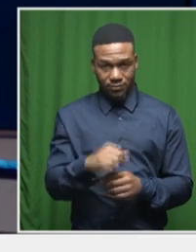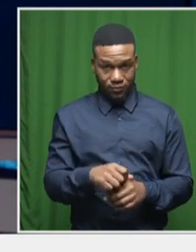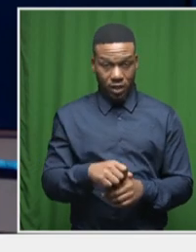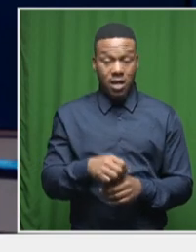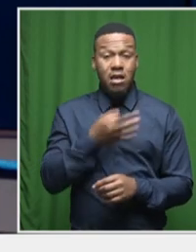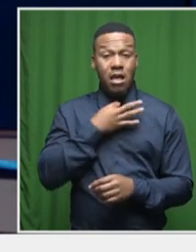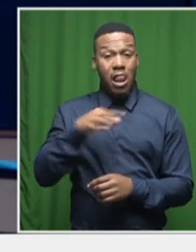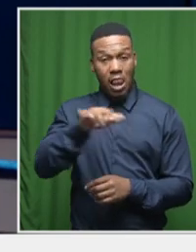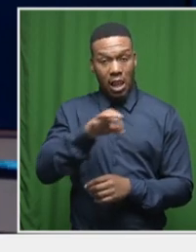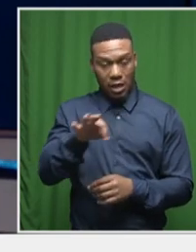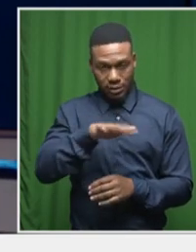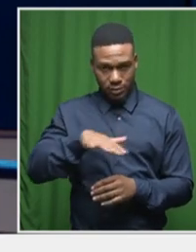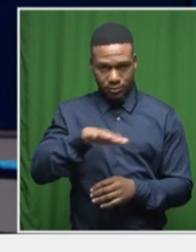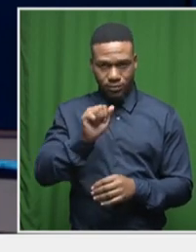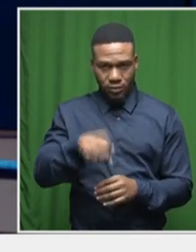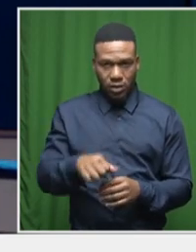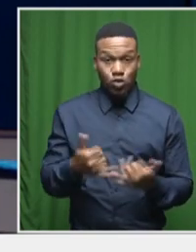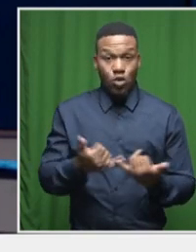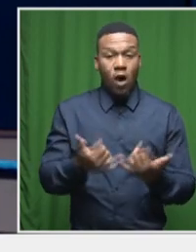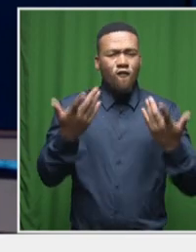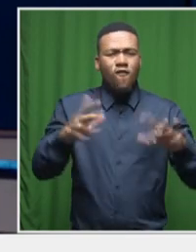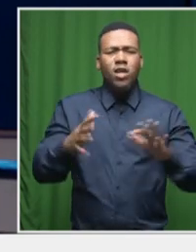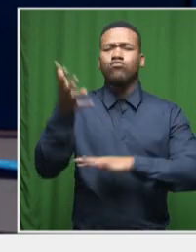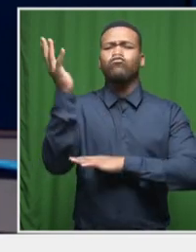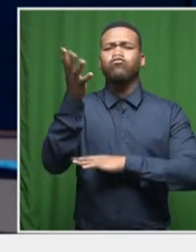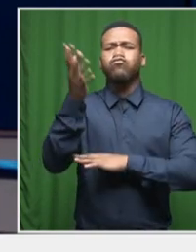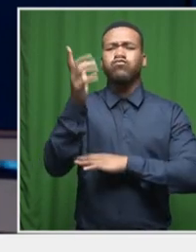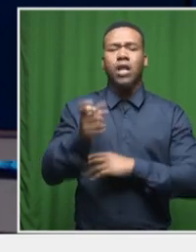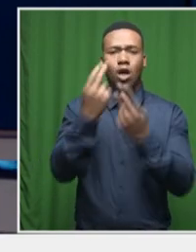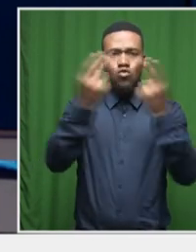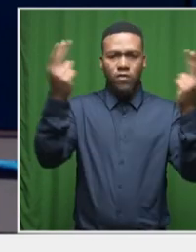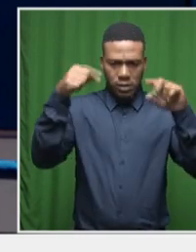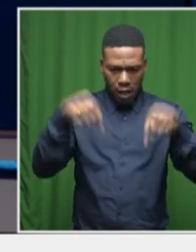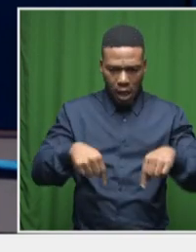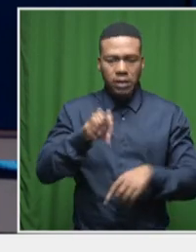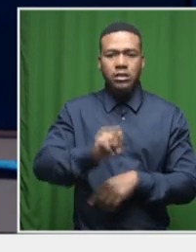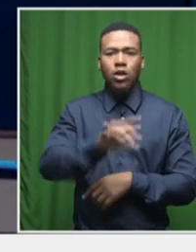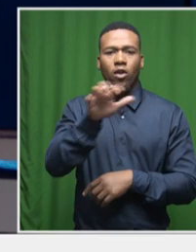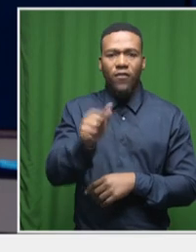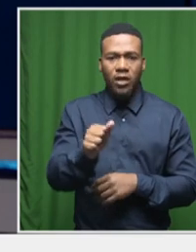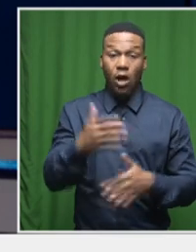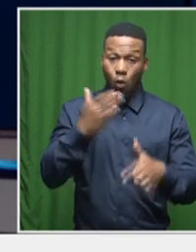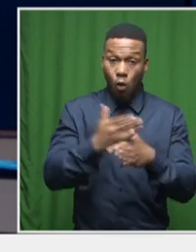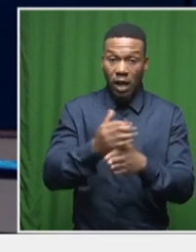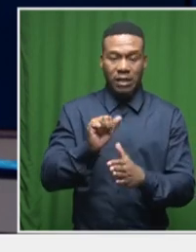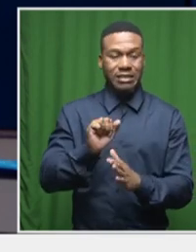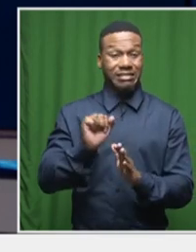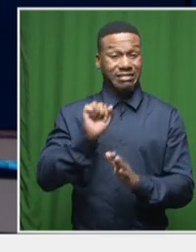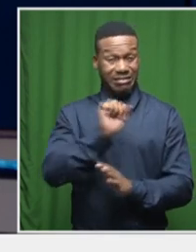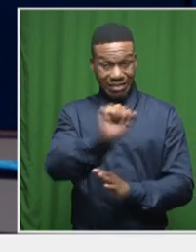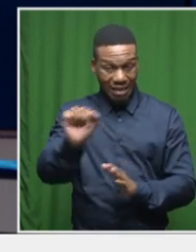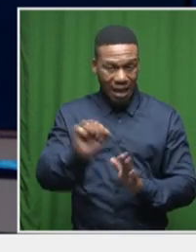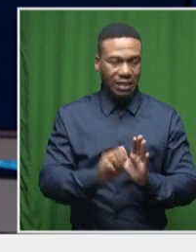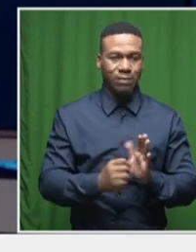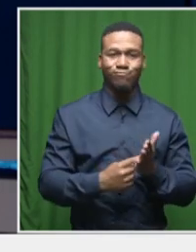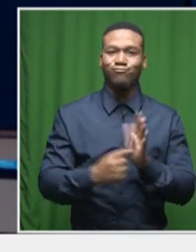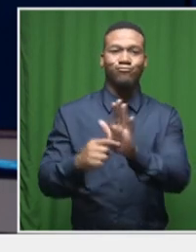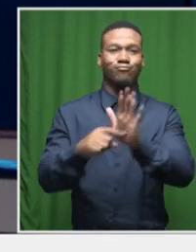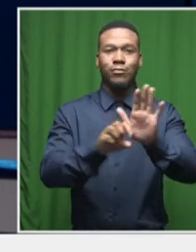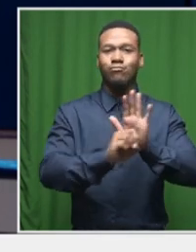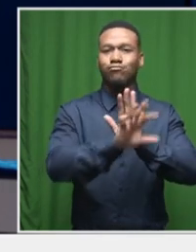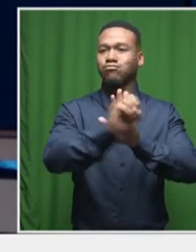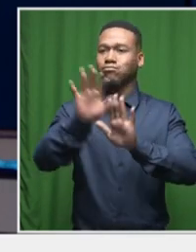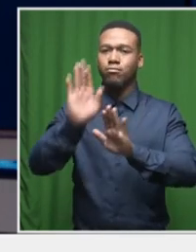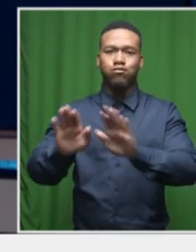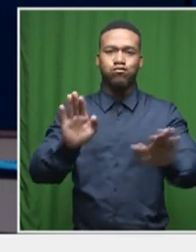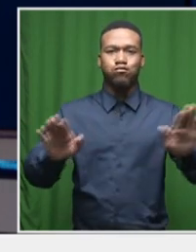and elsewhere. He has lectured in universities in South Africa and exhibited his work worldwide. Siyavuka Lateral Improvement Foundation has now